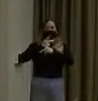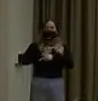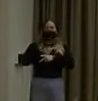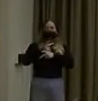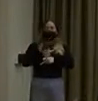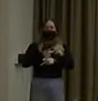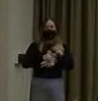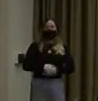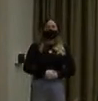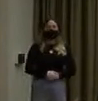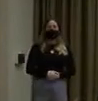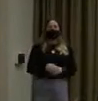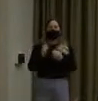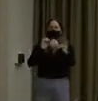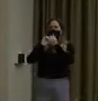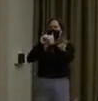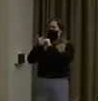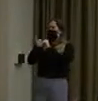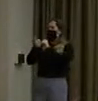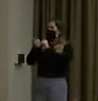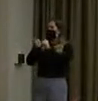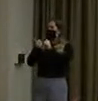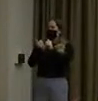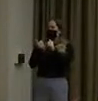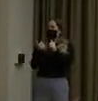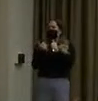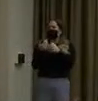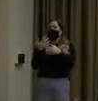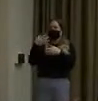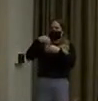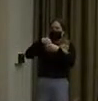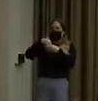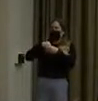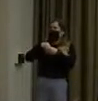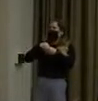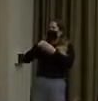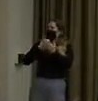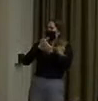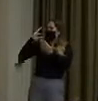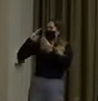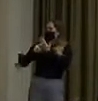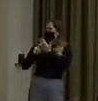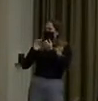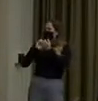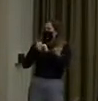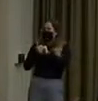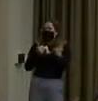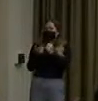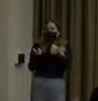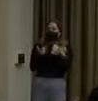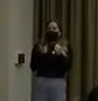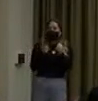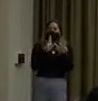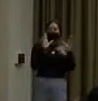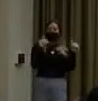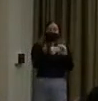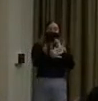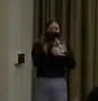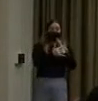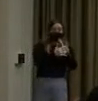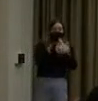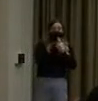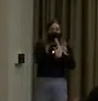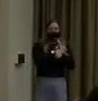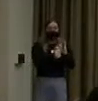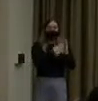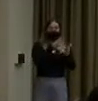how do you build that into your curriculum with training? Because your curriculum is typically focused on all the technical stuff. So how do you build in